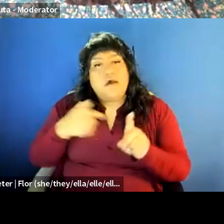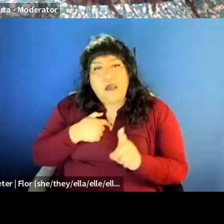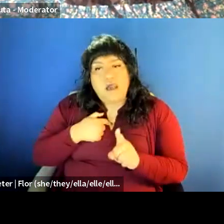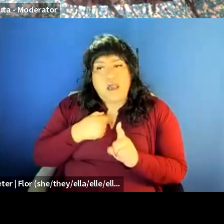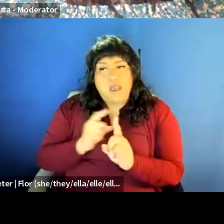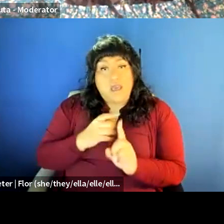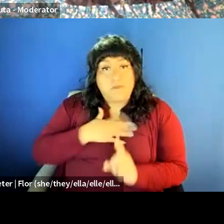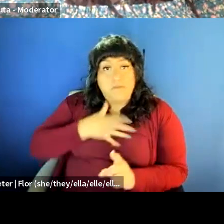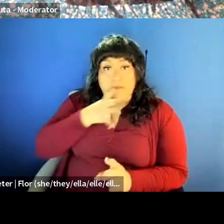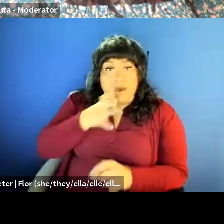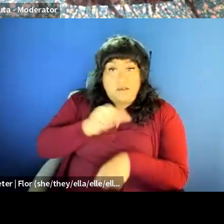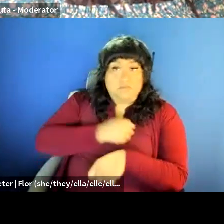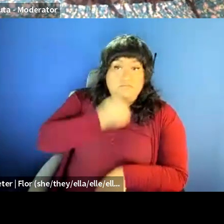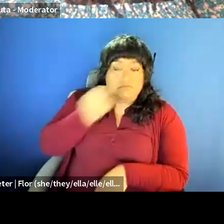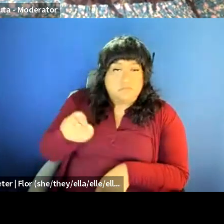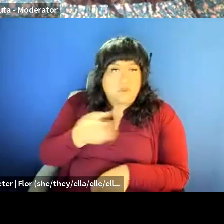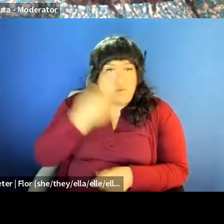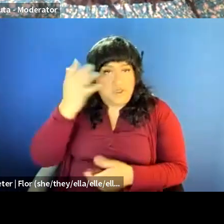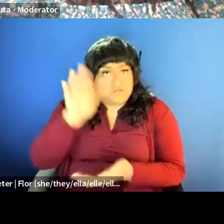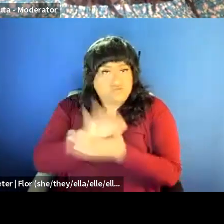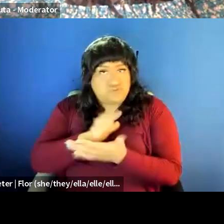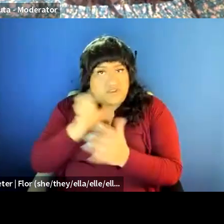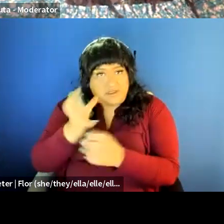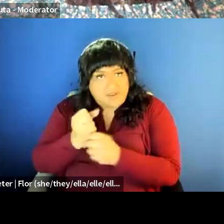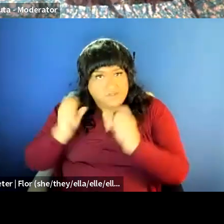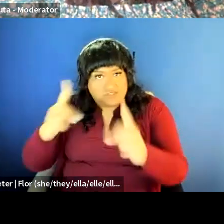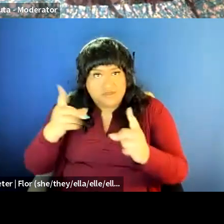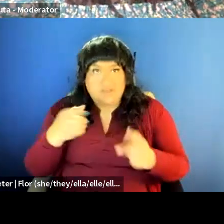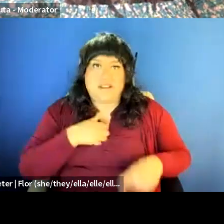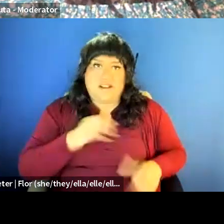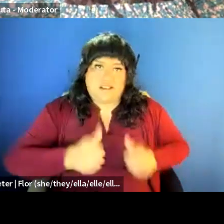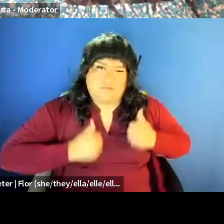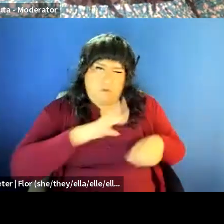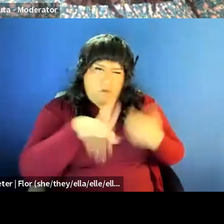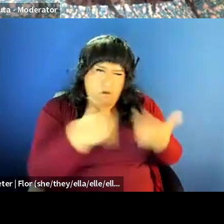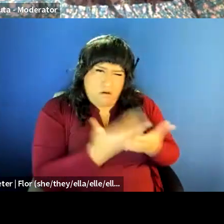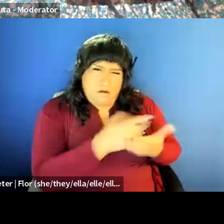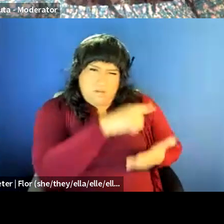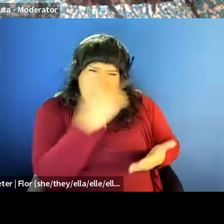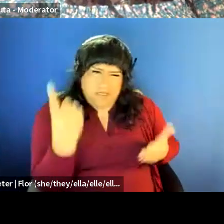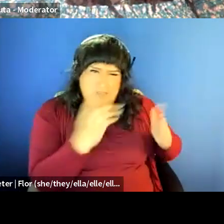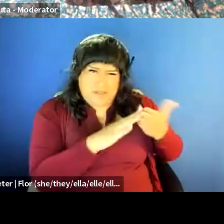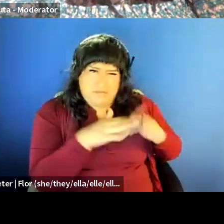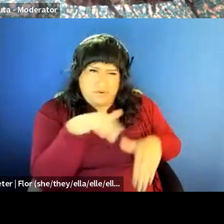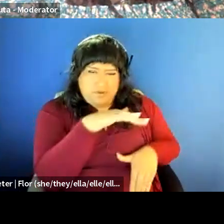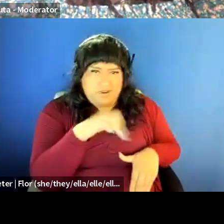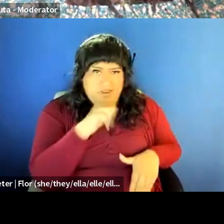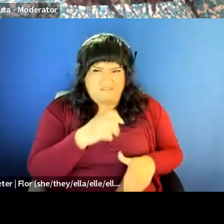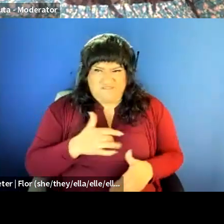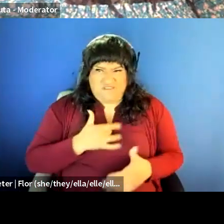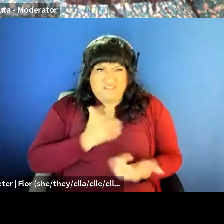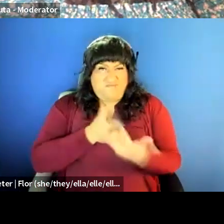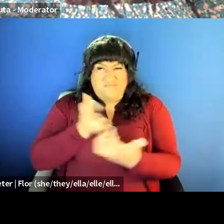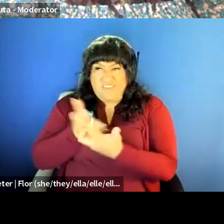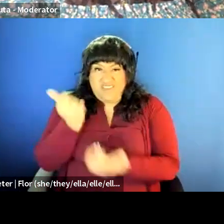school so I could get an education. And then I had an all Black neighborhood and I just didn't feel like I fit in anywhere. And the one